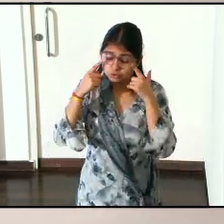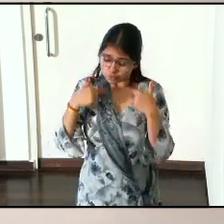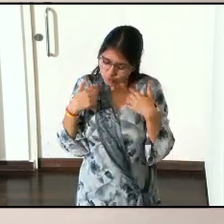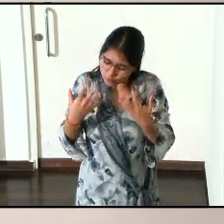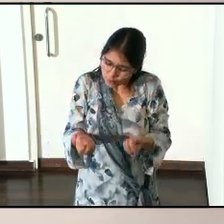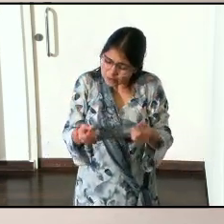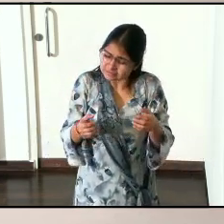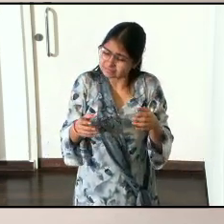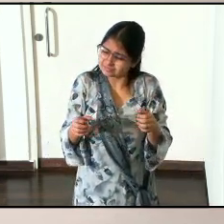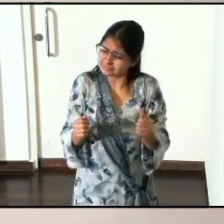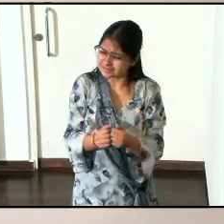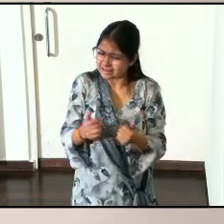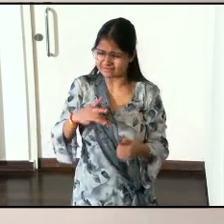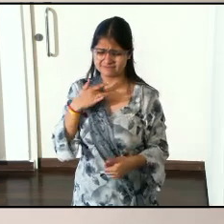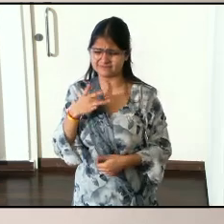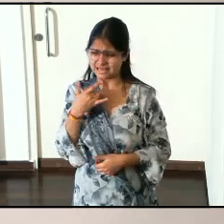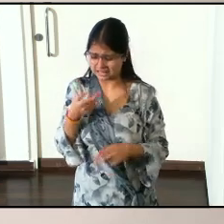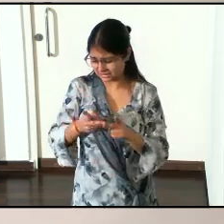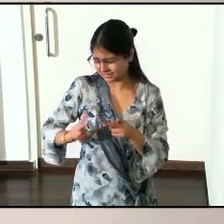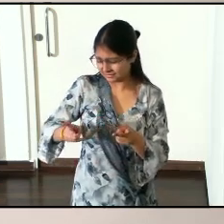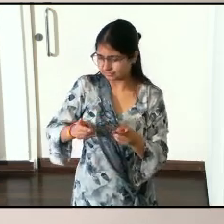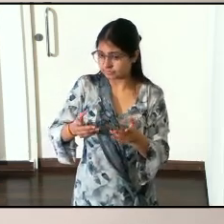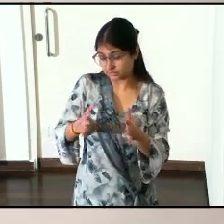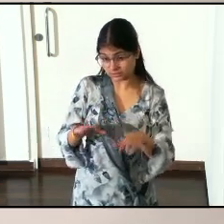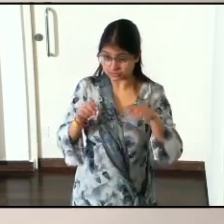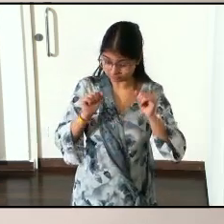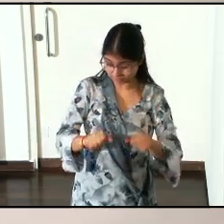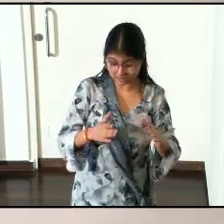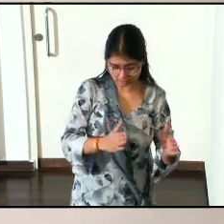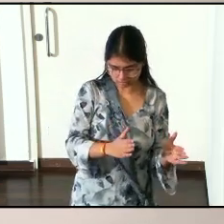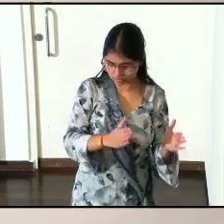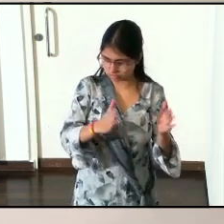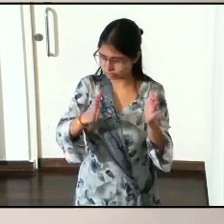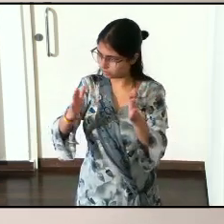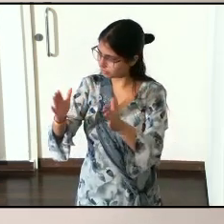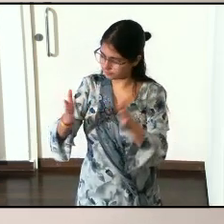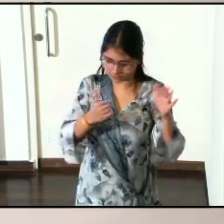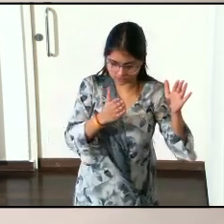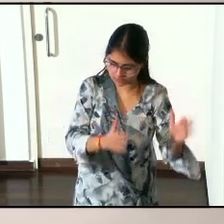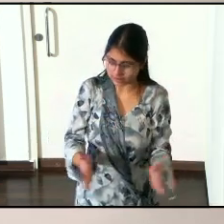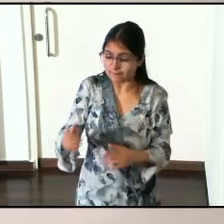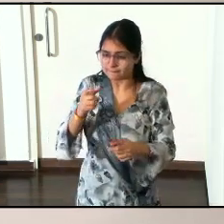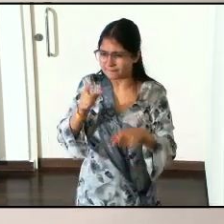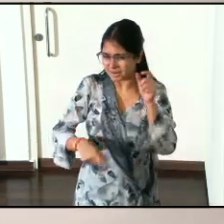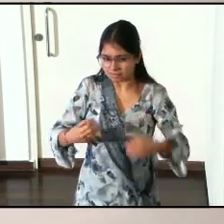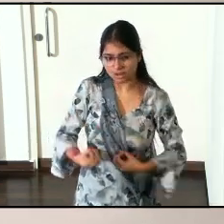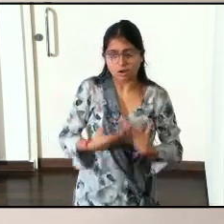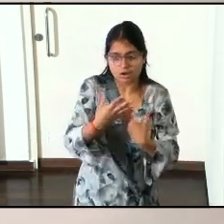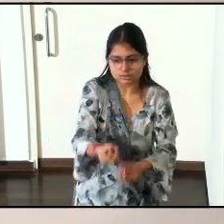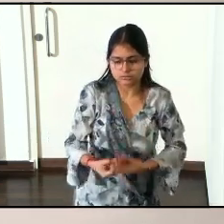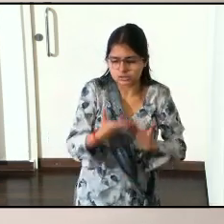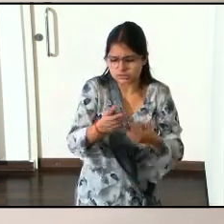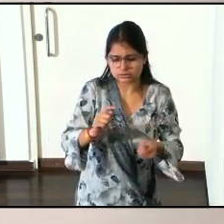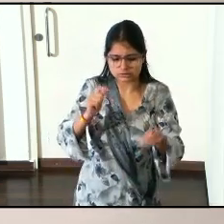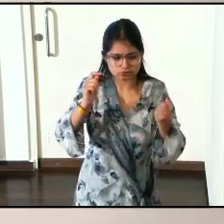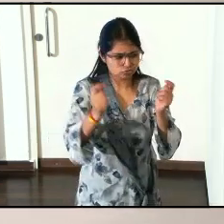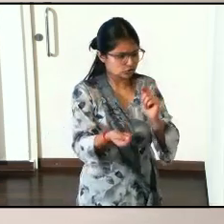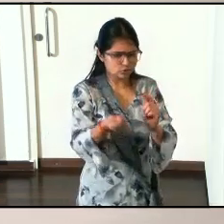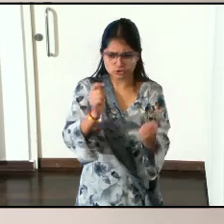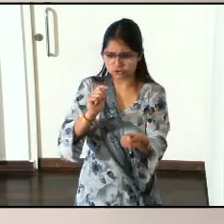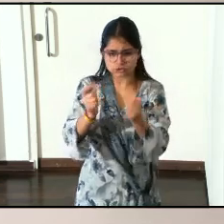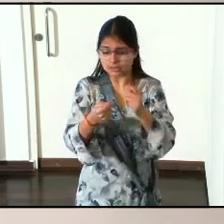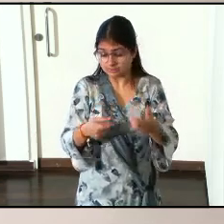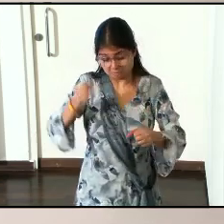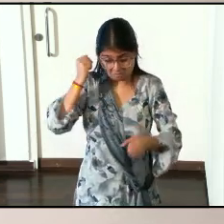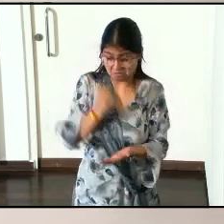there is a way in which there are shifting kinds of responses. They don't necessarily, I don't know